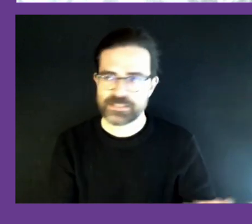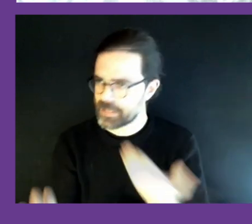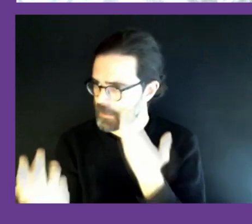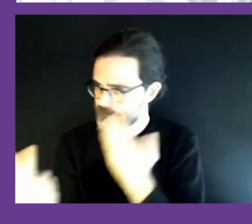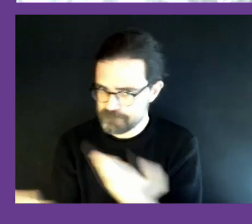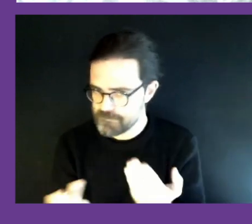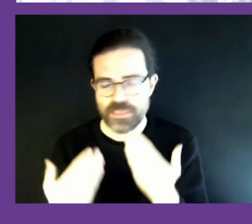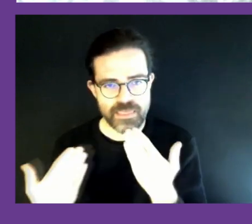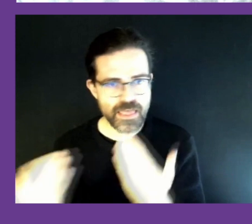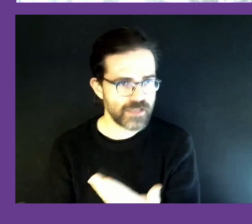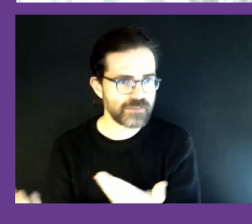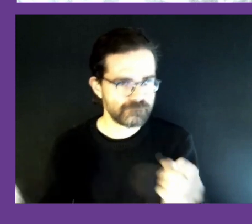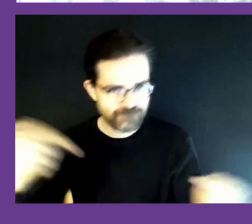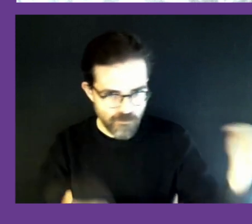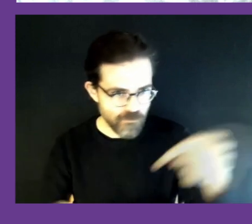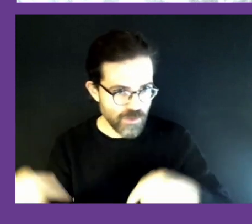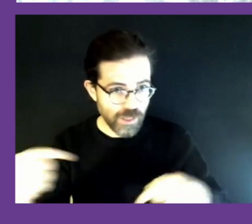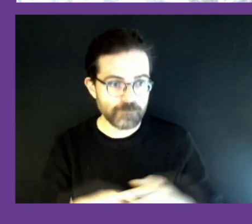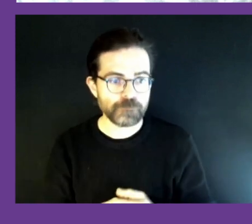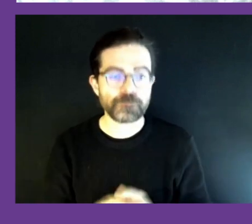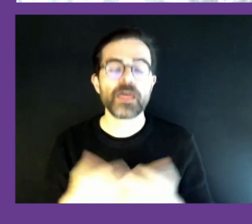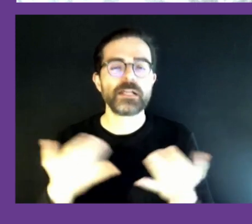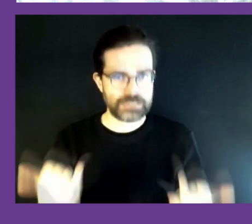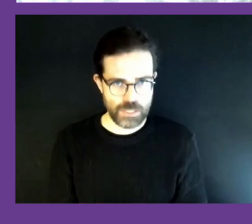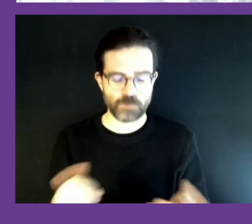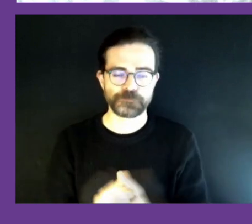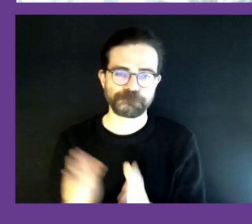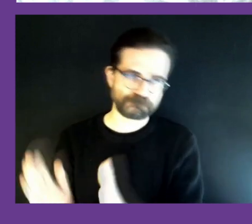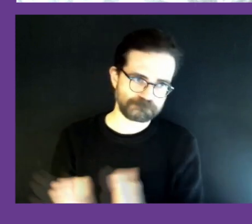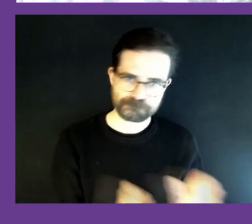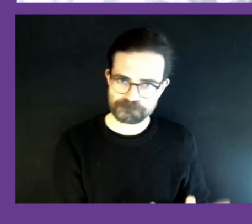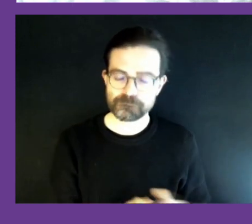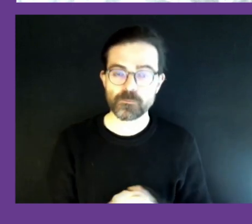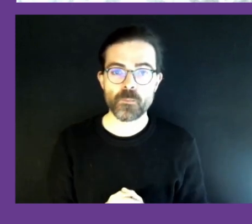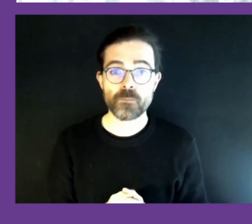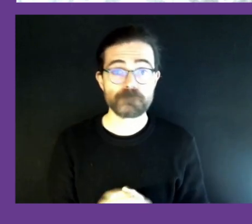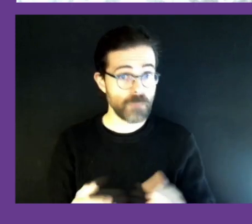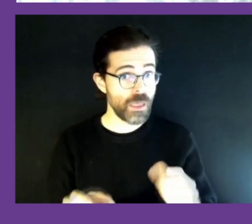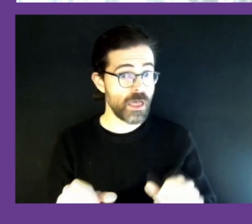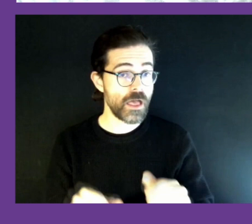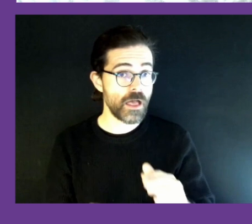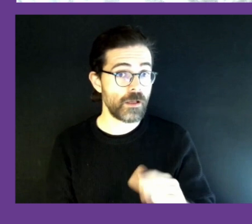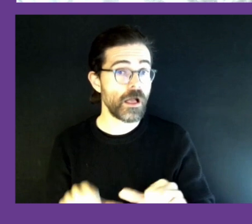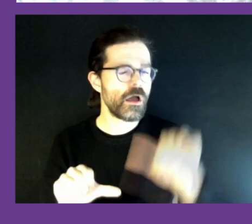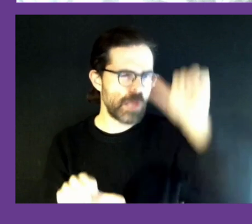the housekeeping rules and to also remind you